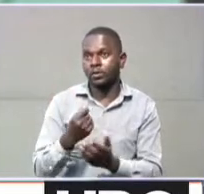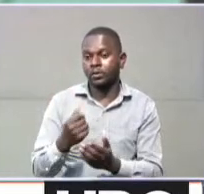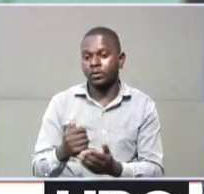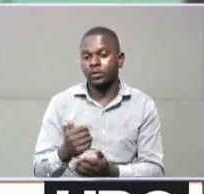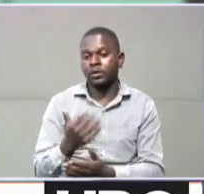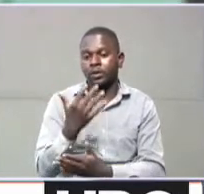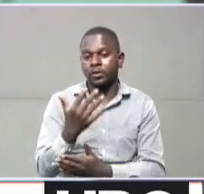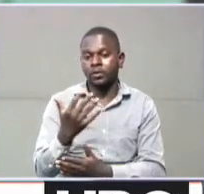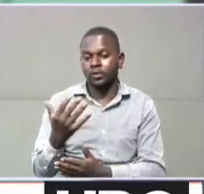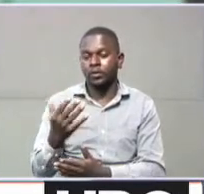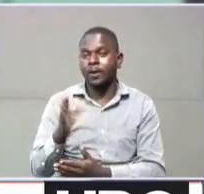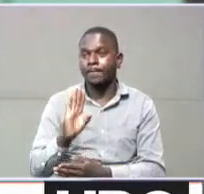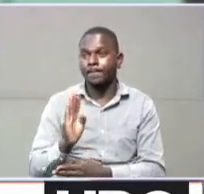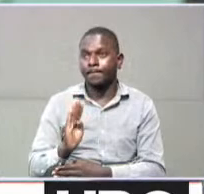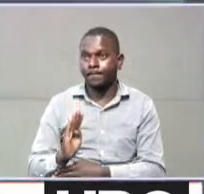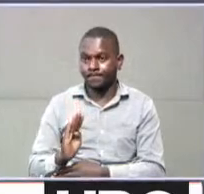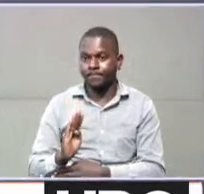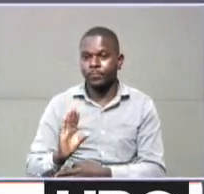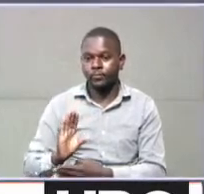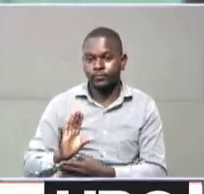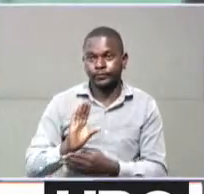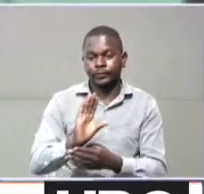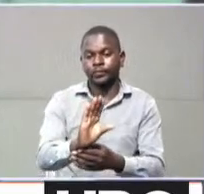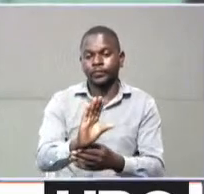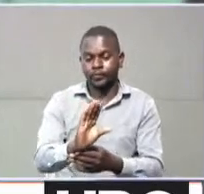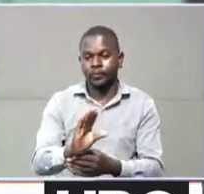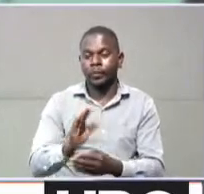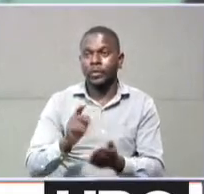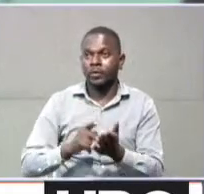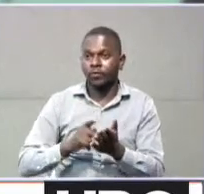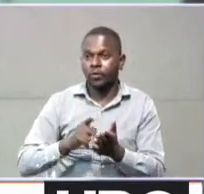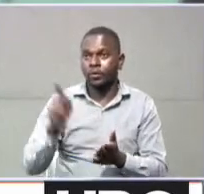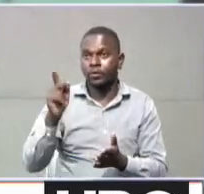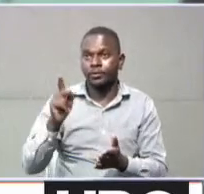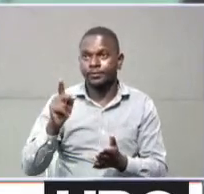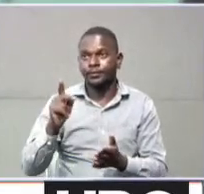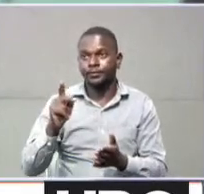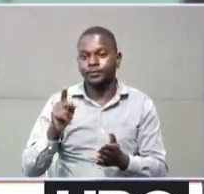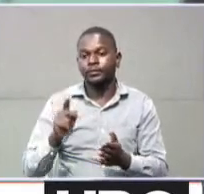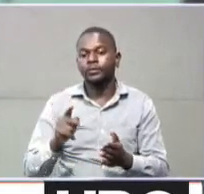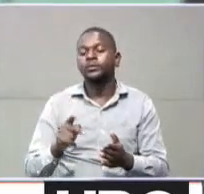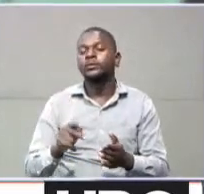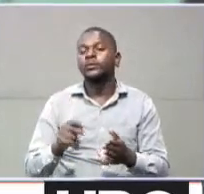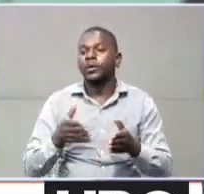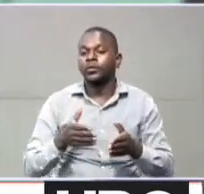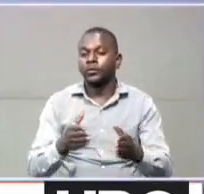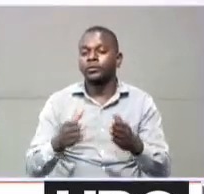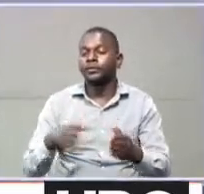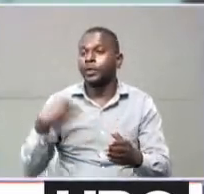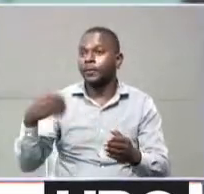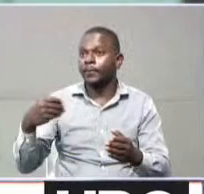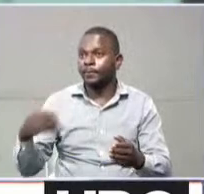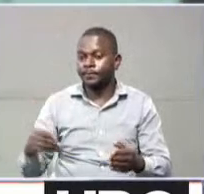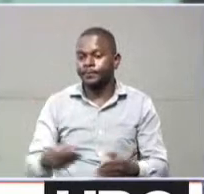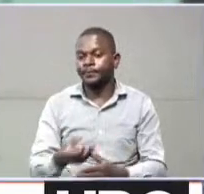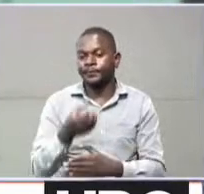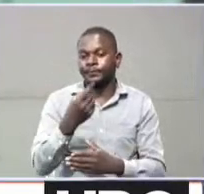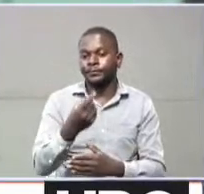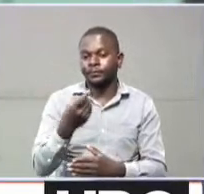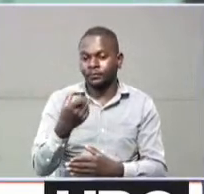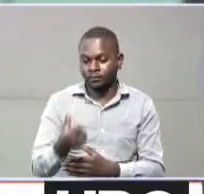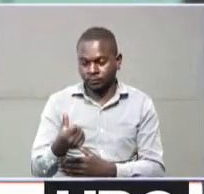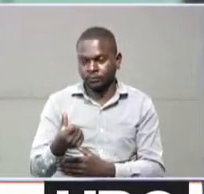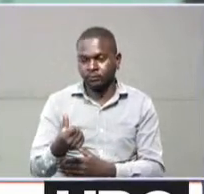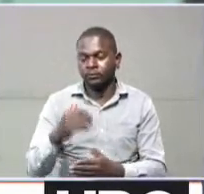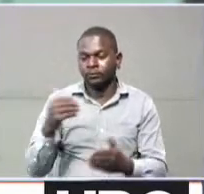55 billion has been provided for procurement of road equipment units for 16